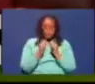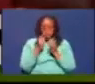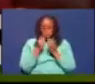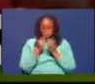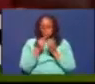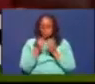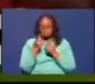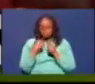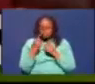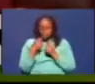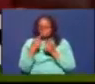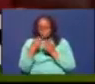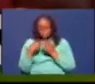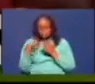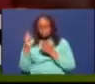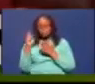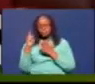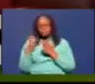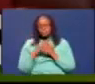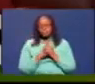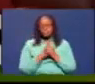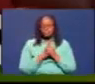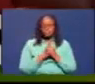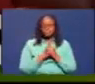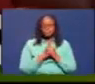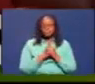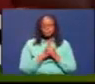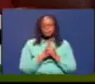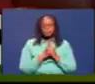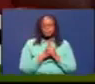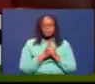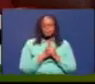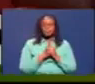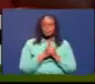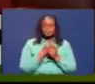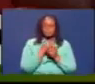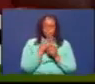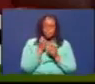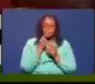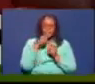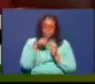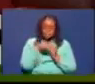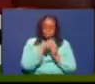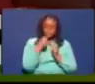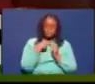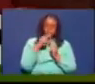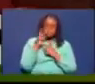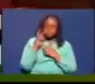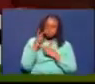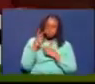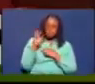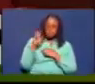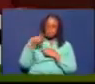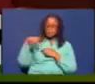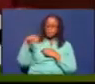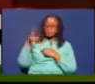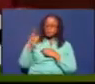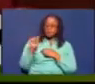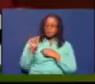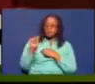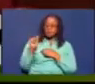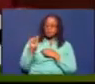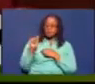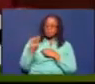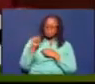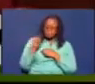also say that they should also look at EPRA, the Energy and Petroleum Regulatory Authority. I know it